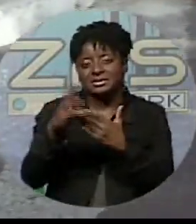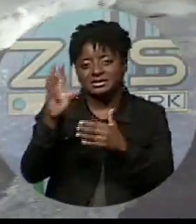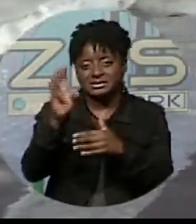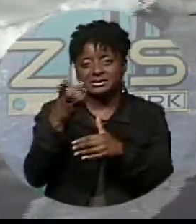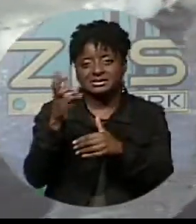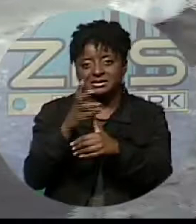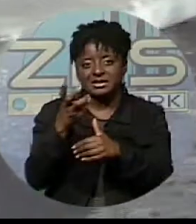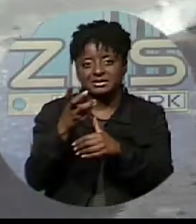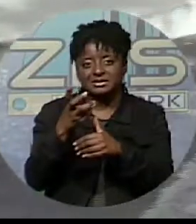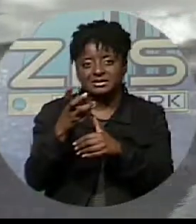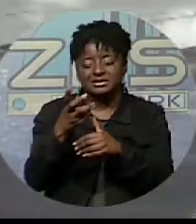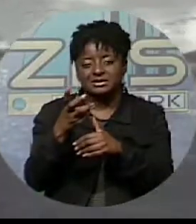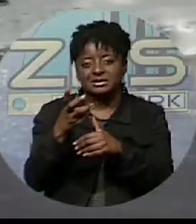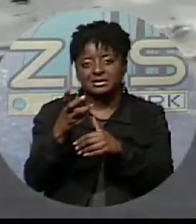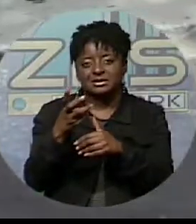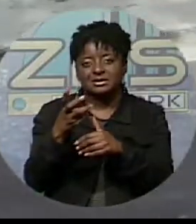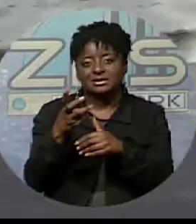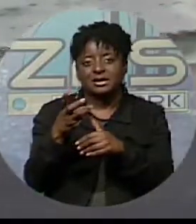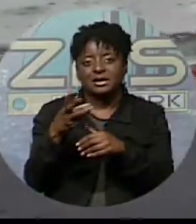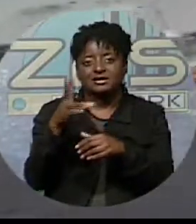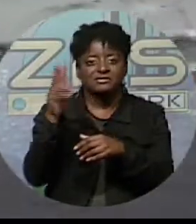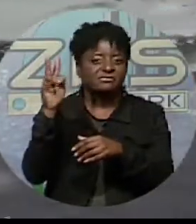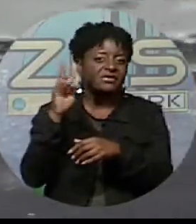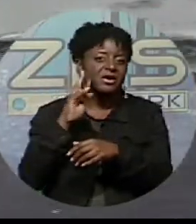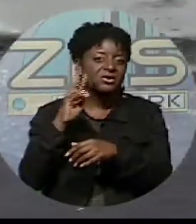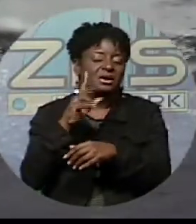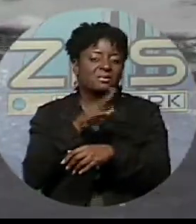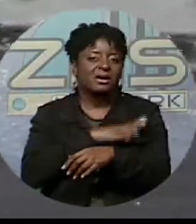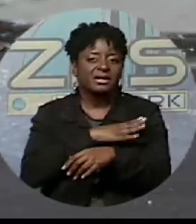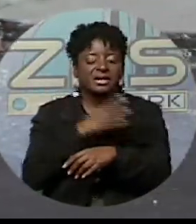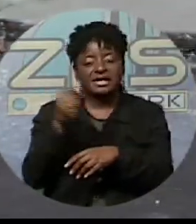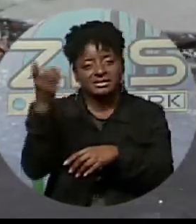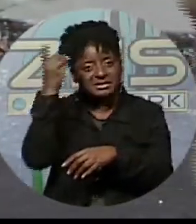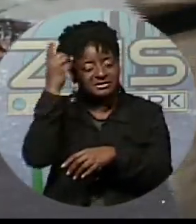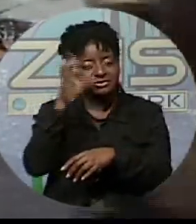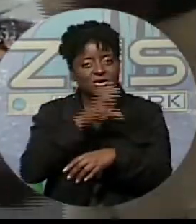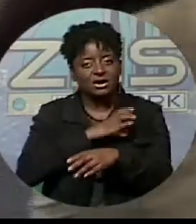of his conviction. Viola Barnett and David Cox prosecuted the case.